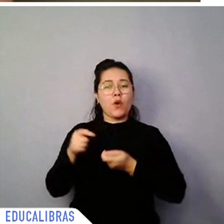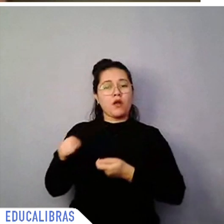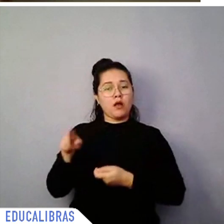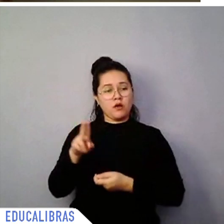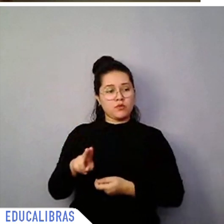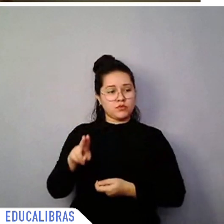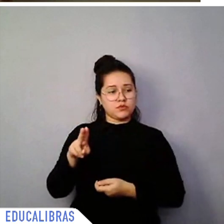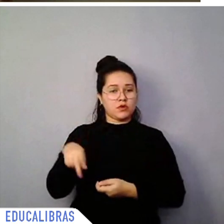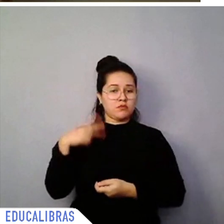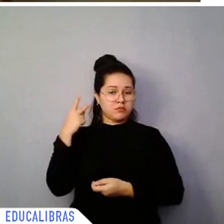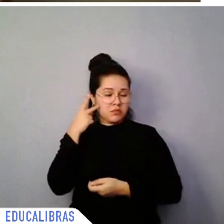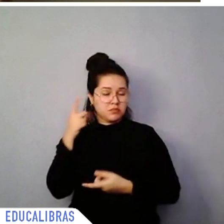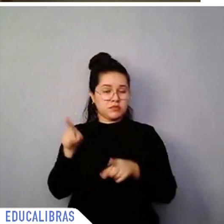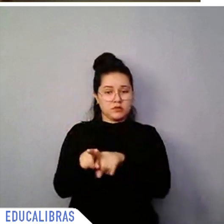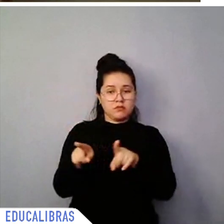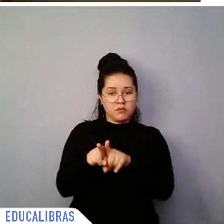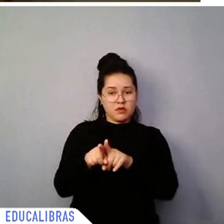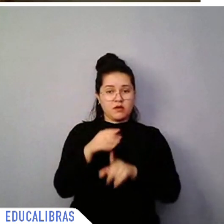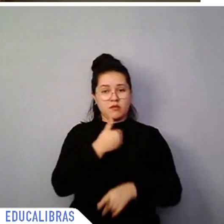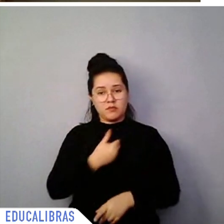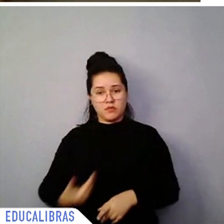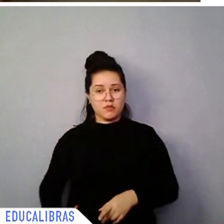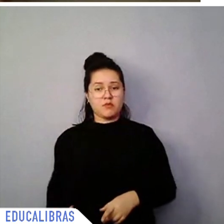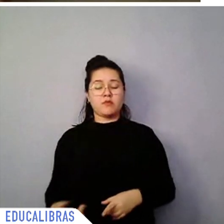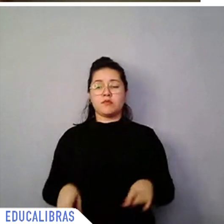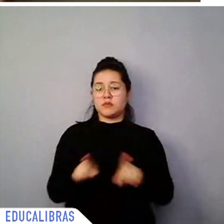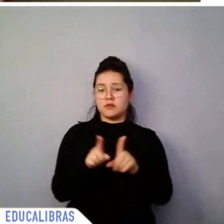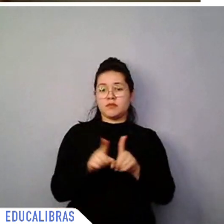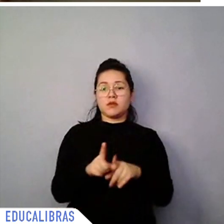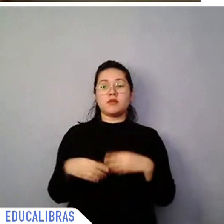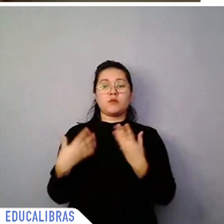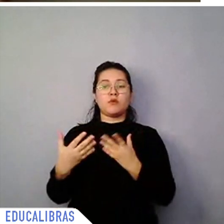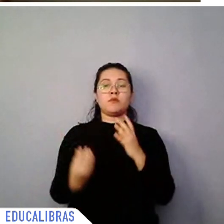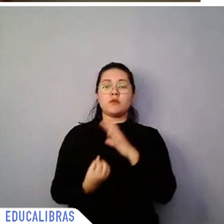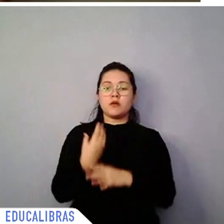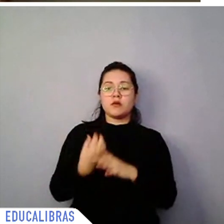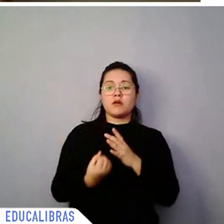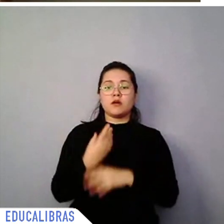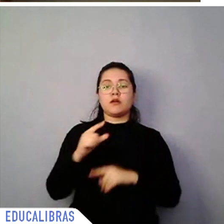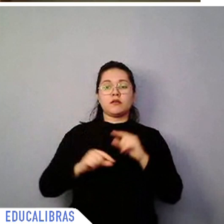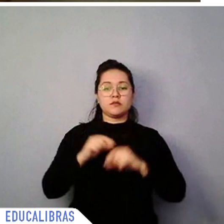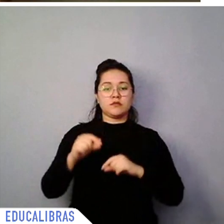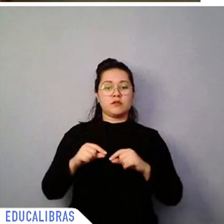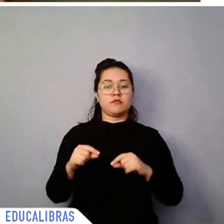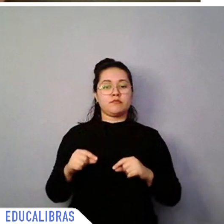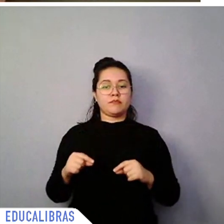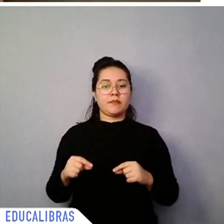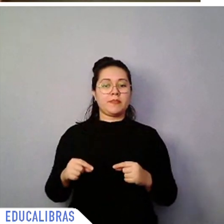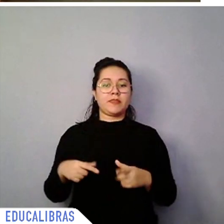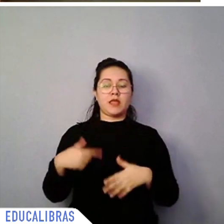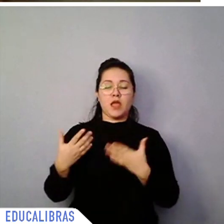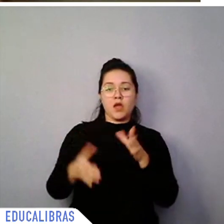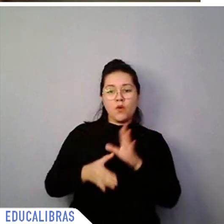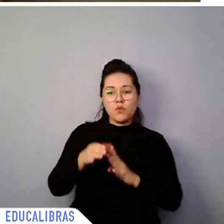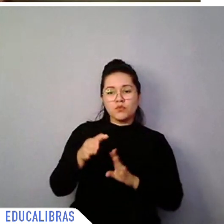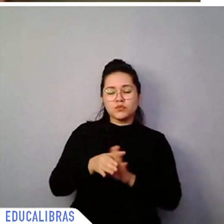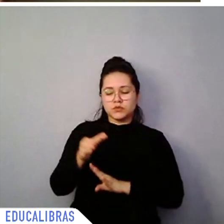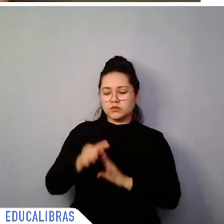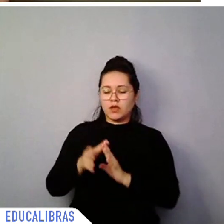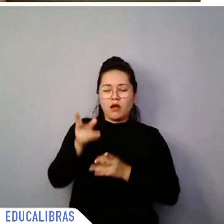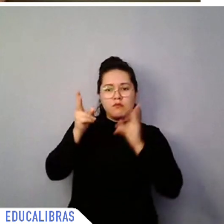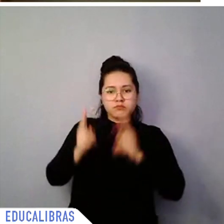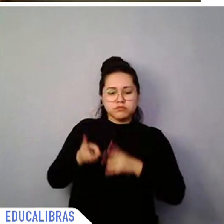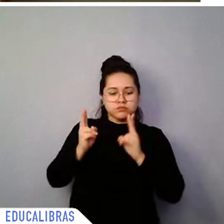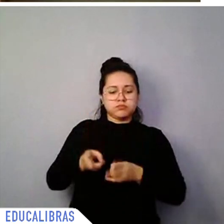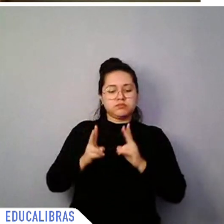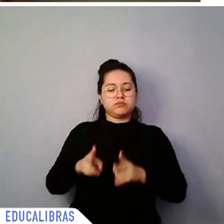government or any of the instances and organizations that are involved in this. We are going to create, as Professor Ester said,